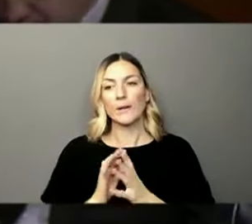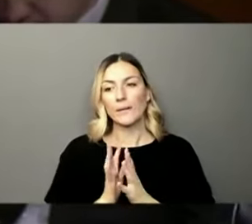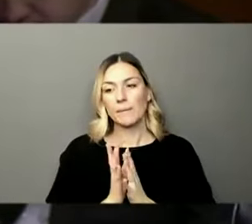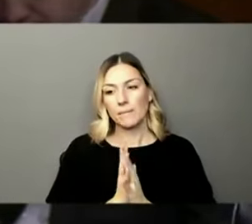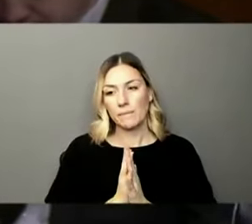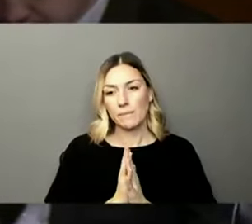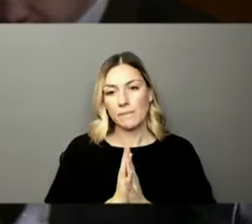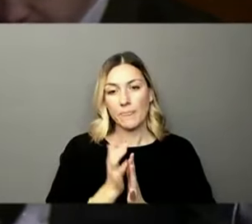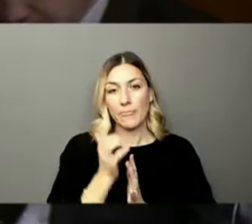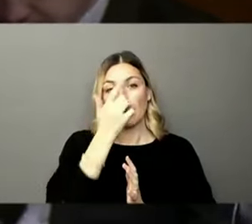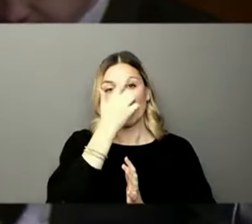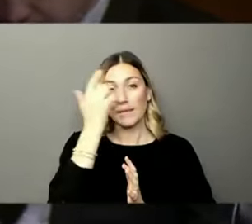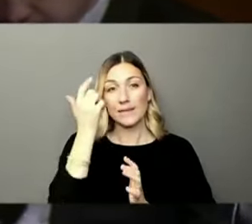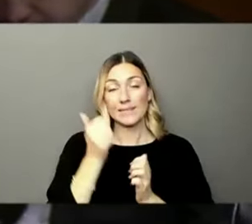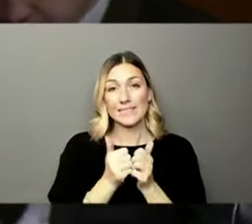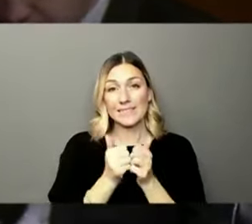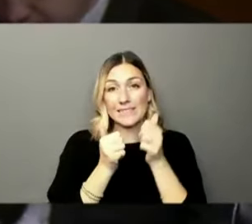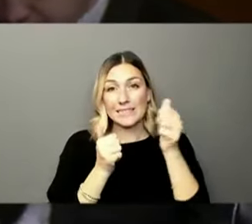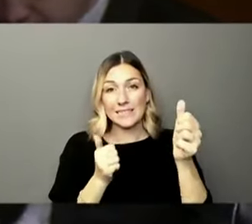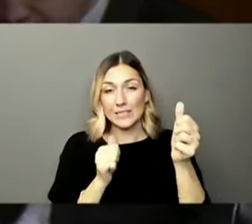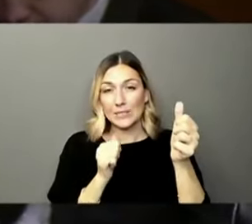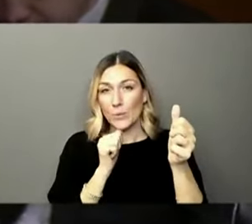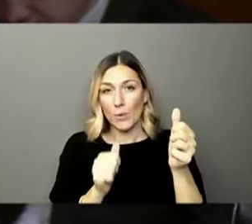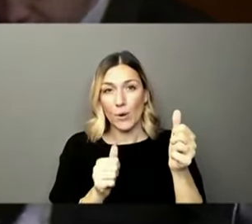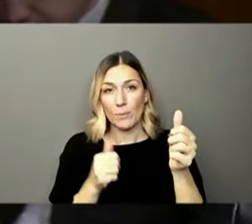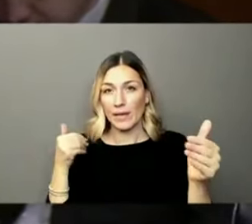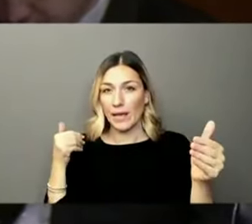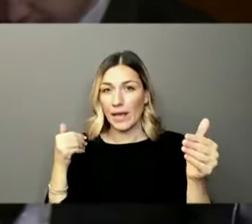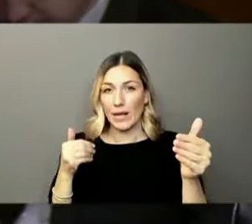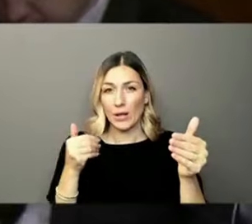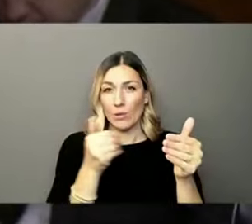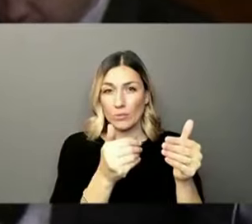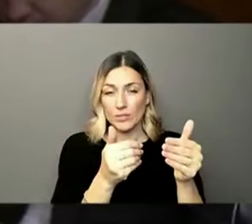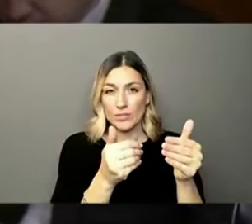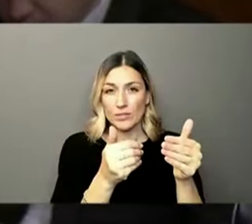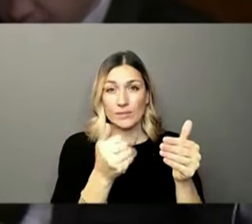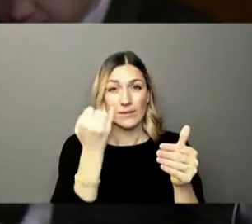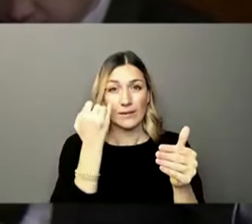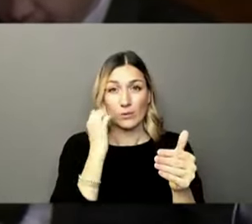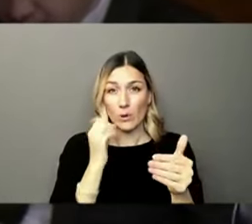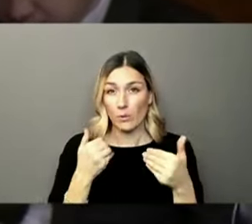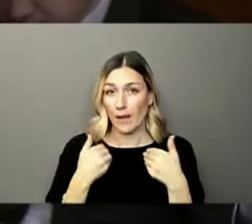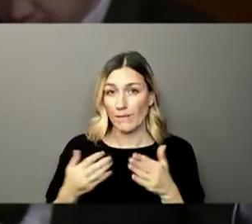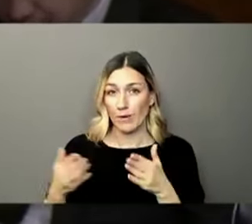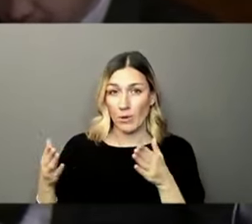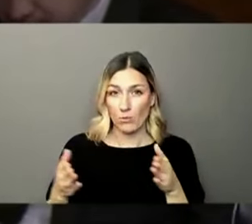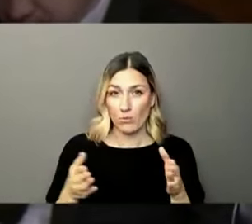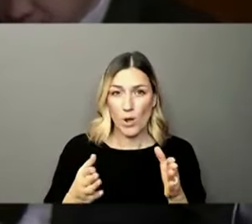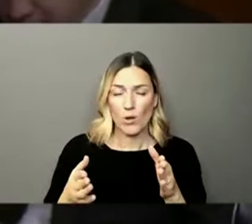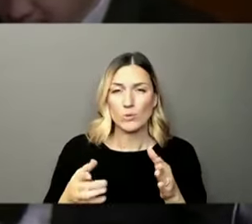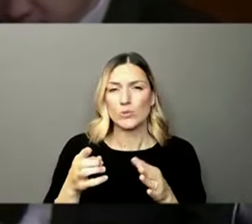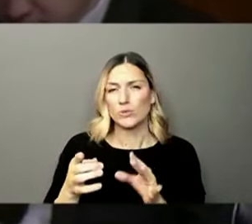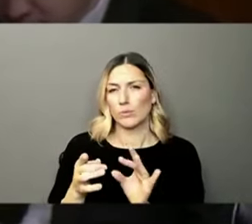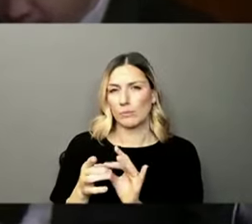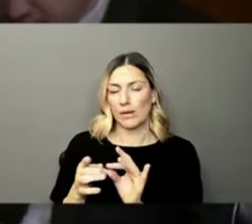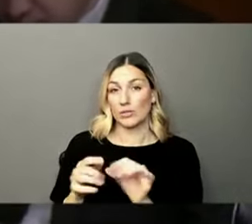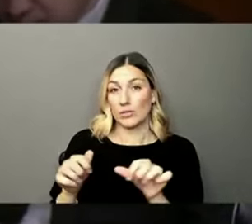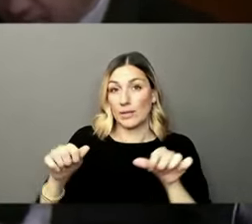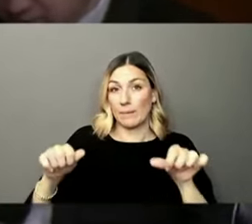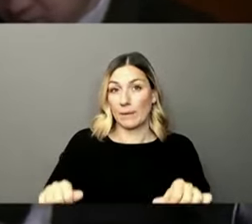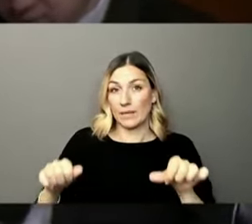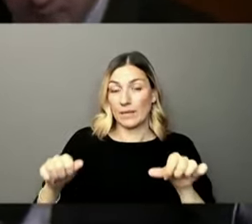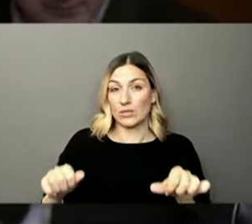because the distances aren't going to get any closer. If you don't have roads, to your point, the ability to